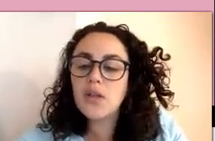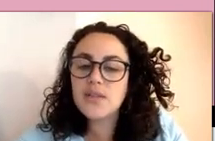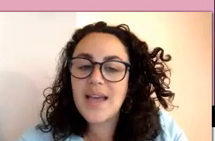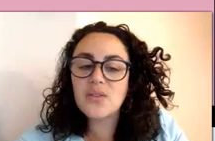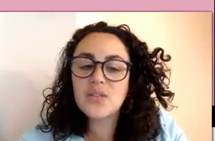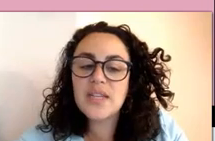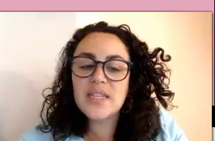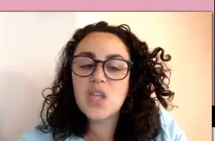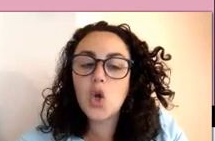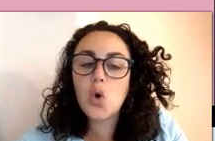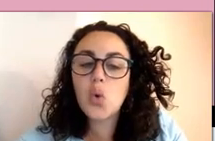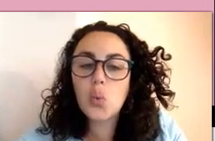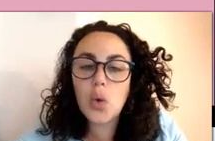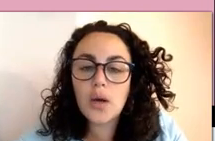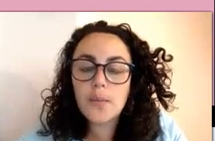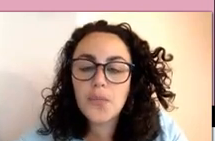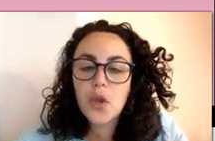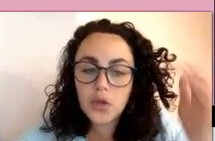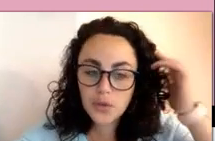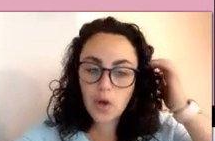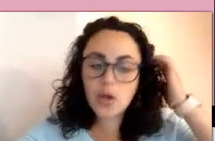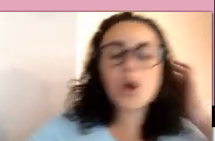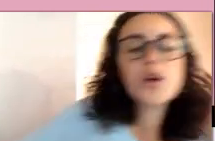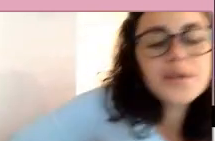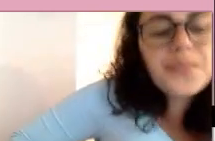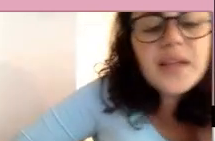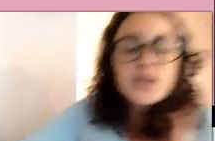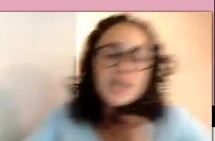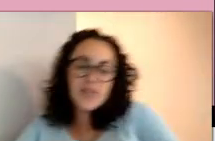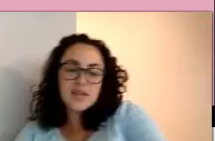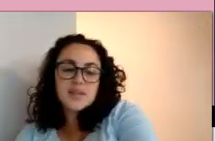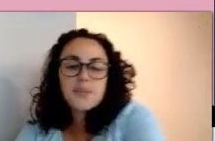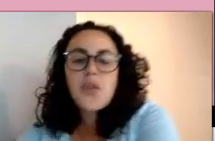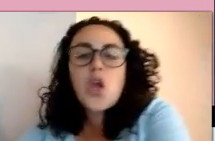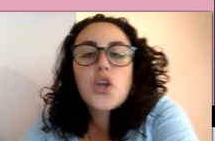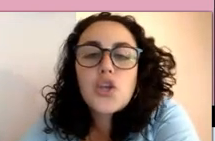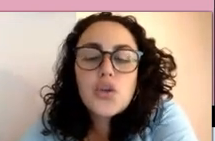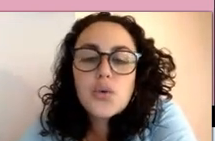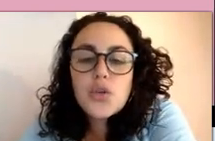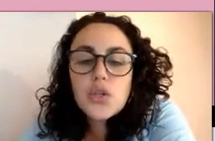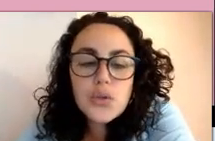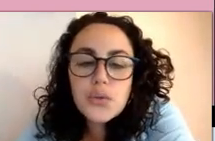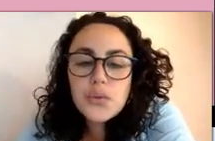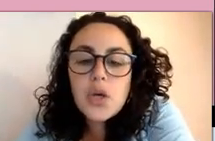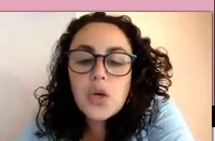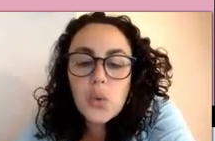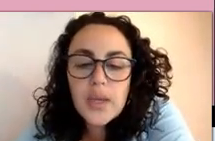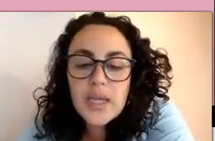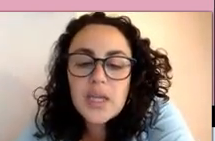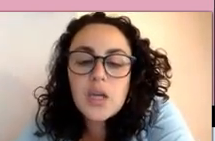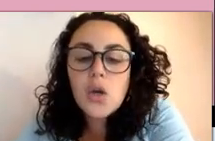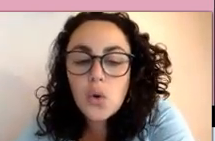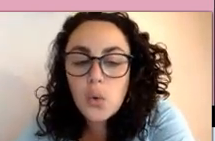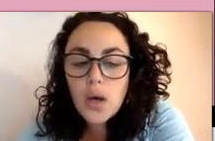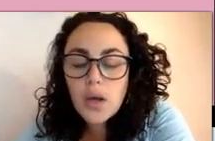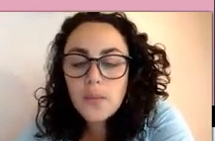The sound is Q. So our card, it looks like this. QU,